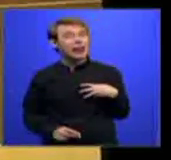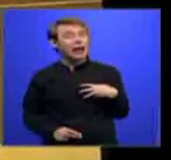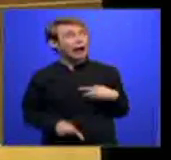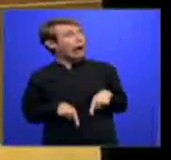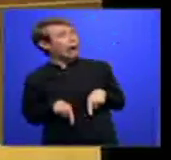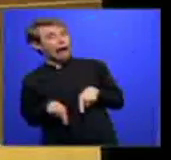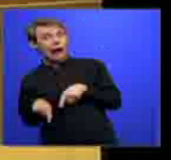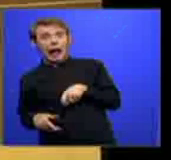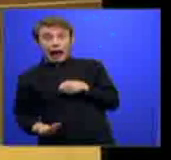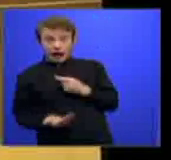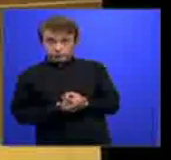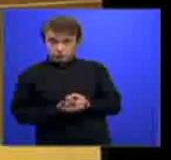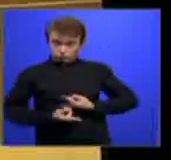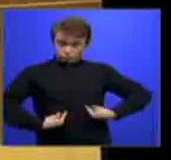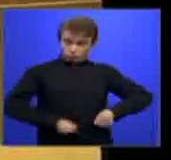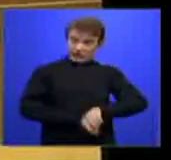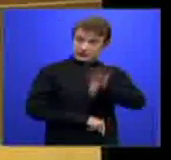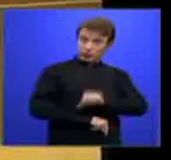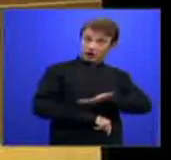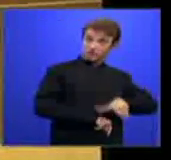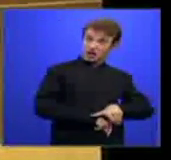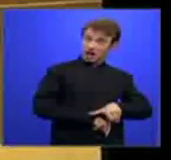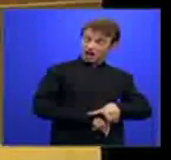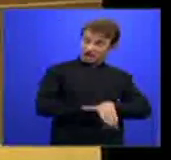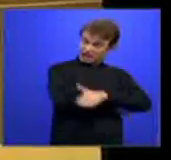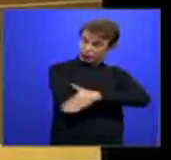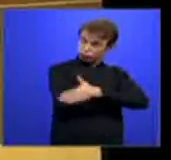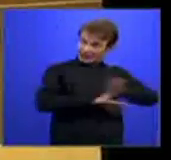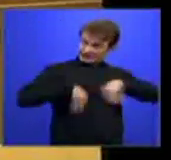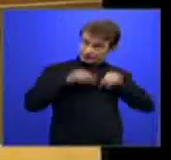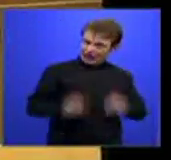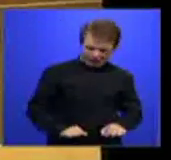unacceptable and has no place in our country.